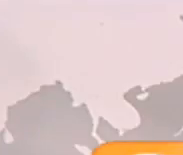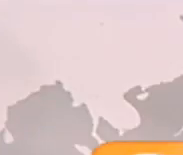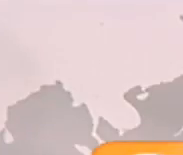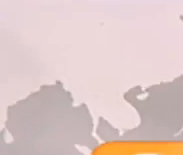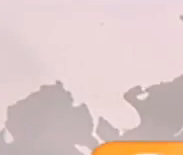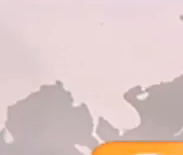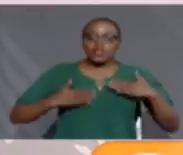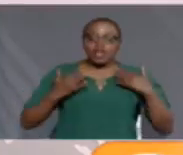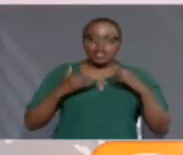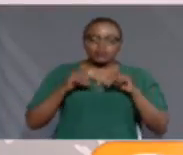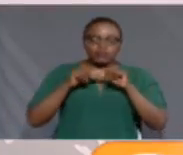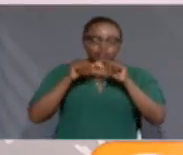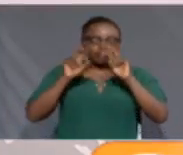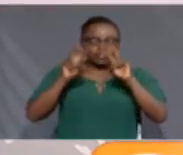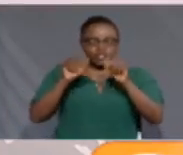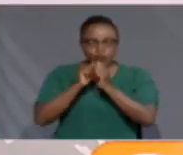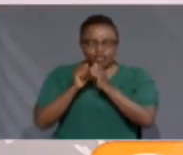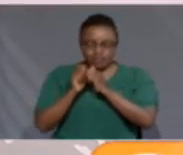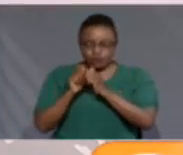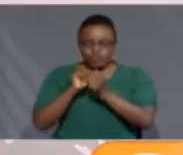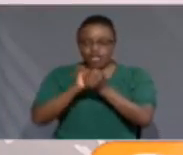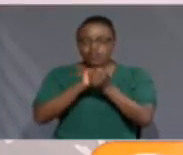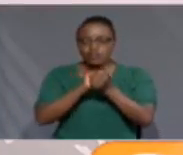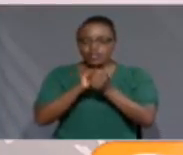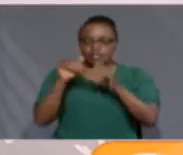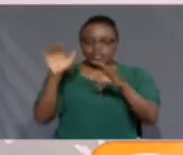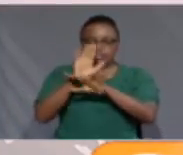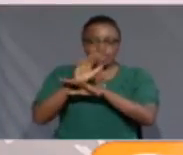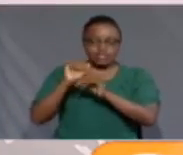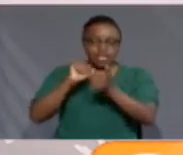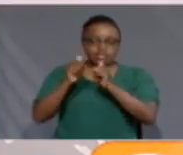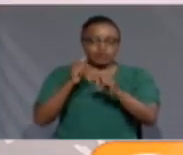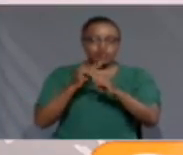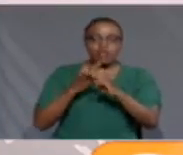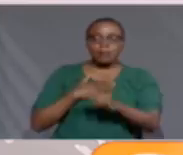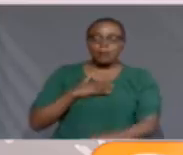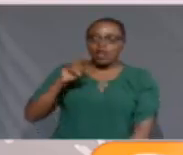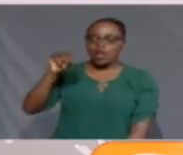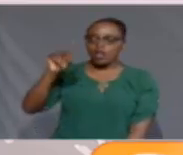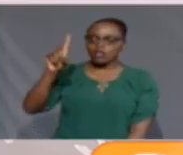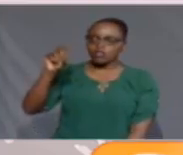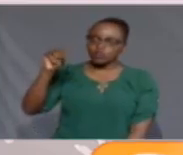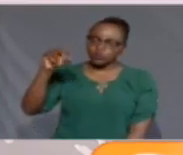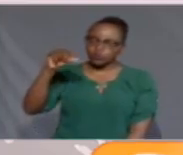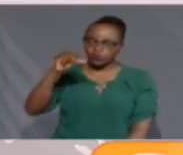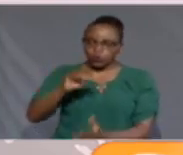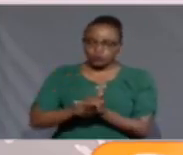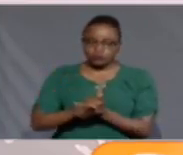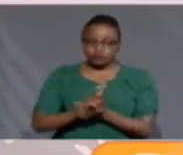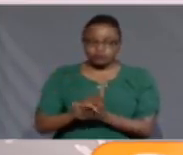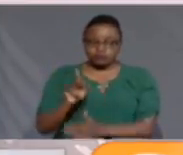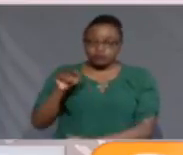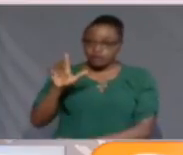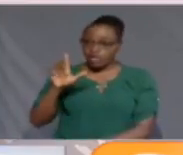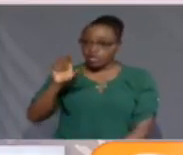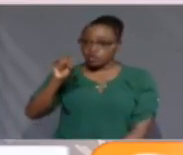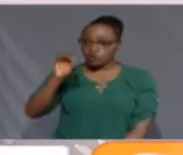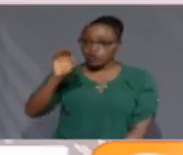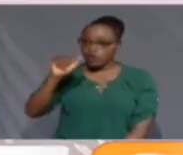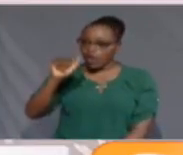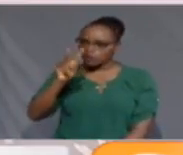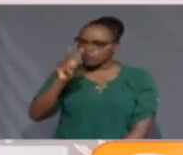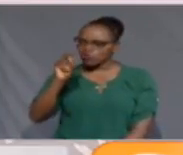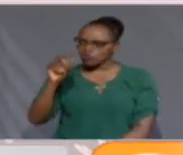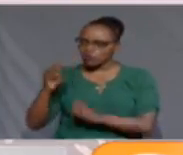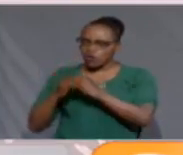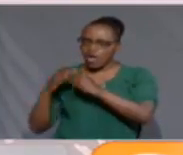Hello there, glad you're still with us. It's time for your Friday night sports update. I'm Bernard Ndong. 2009 Kenyan Premier League champion Sofapaka had a false start